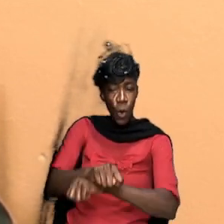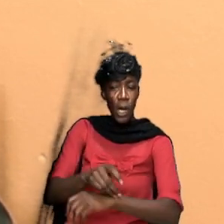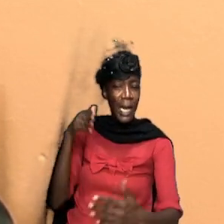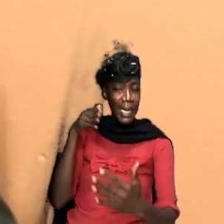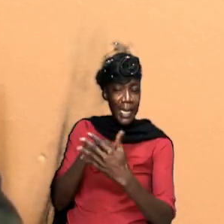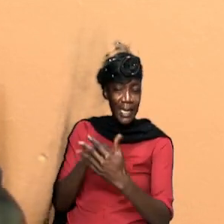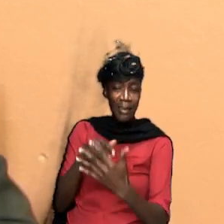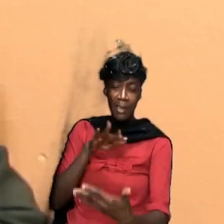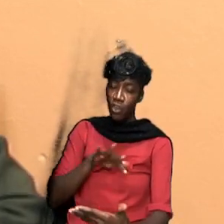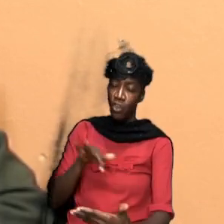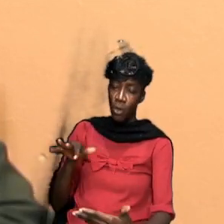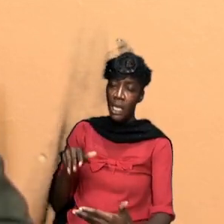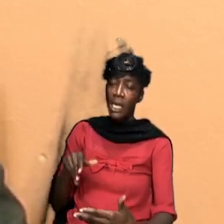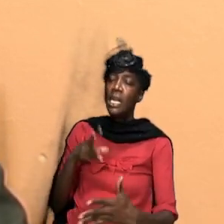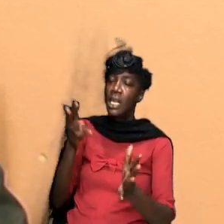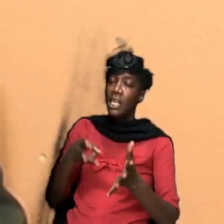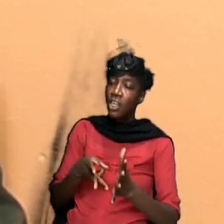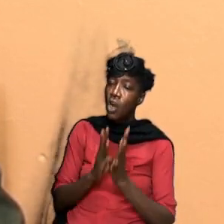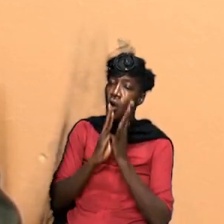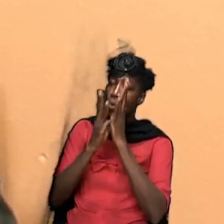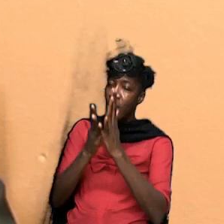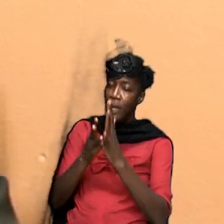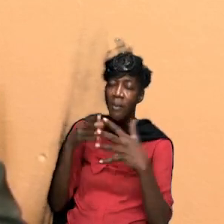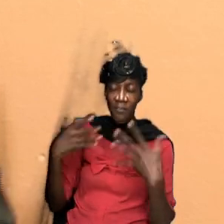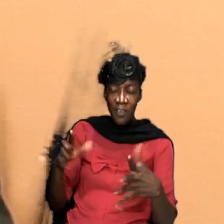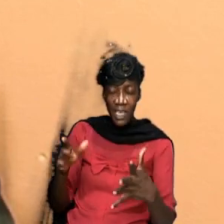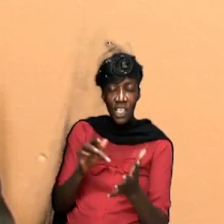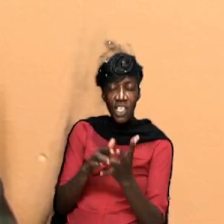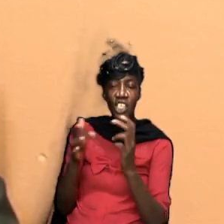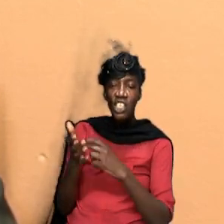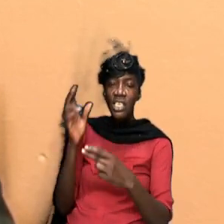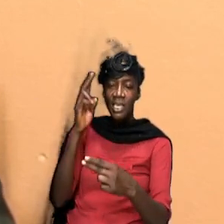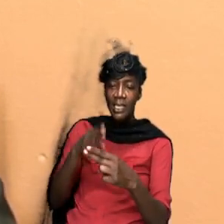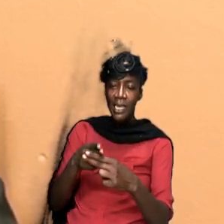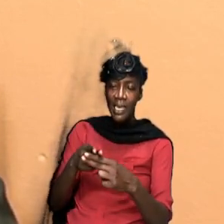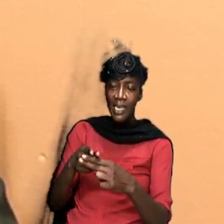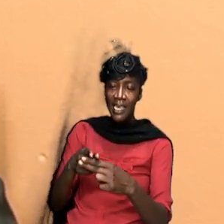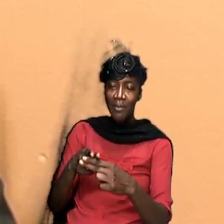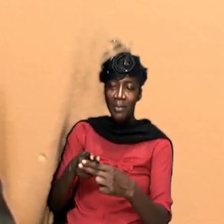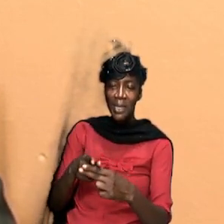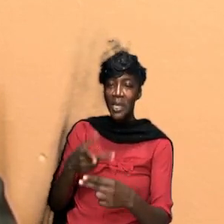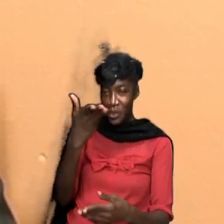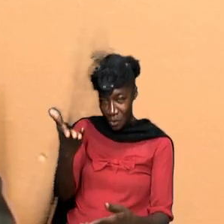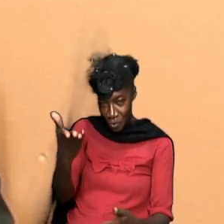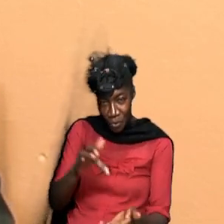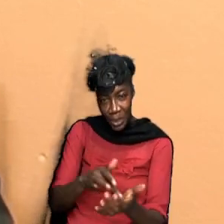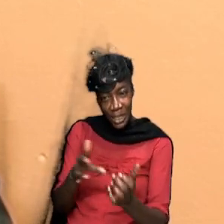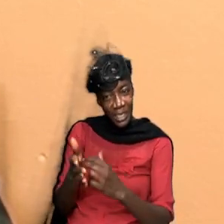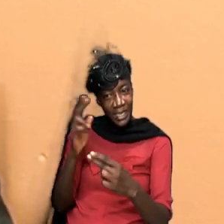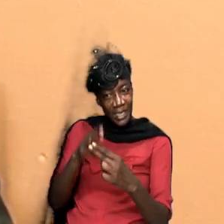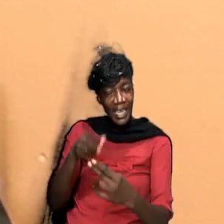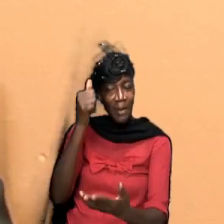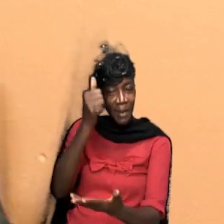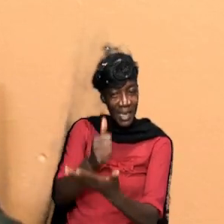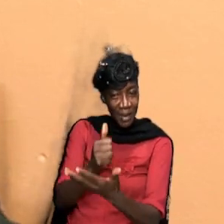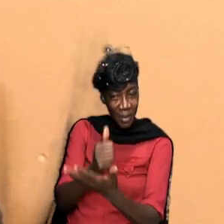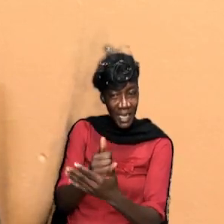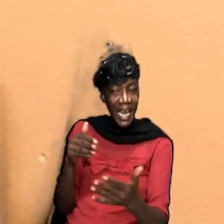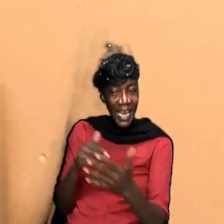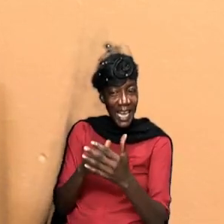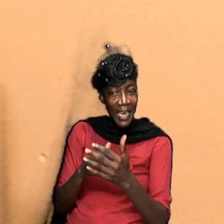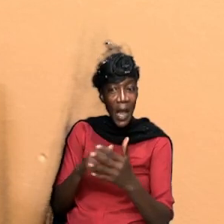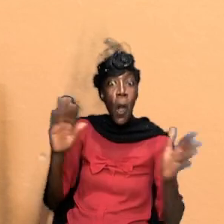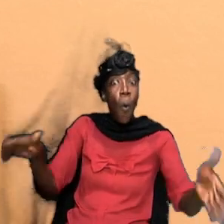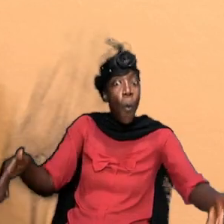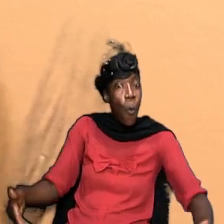tonight. Let your will be done tonight, in Jesus' name. Everybody say, in Jesus' name. Amen, amen. Again,